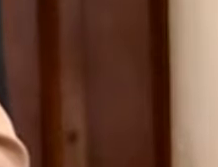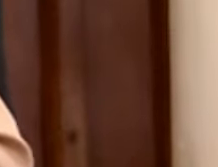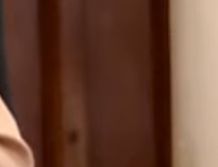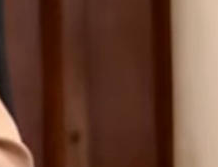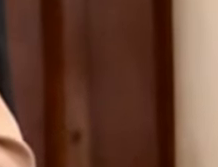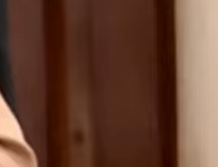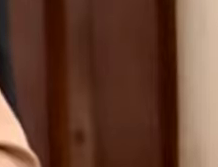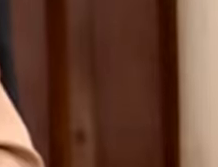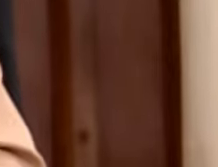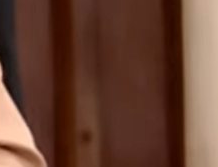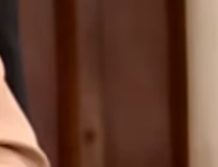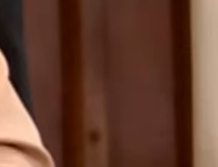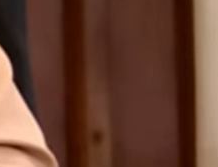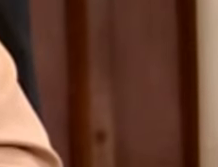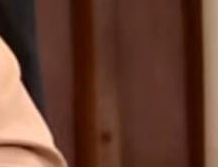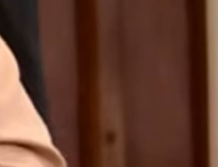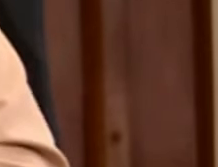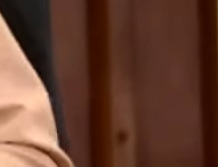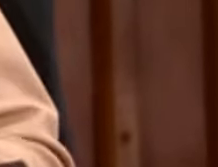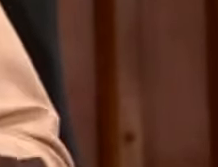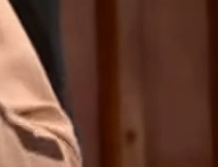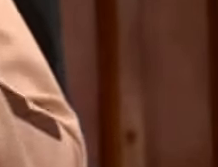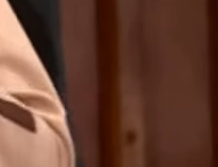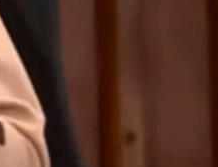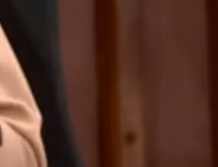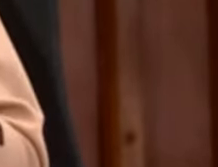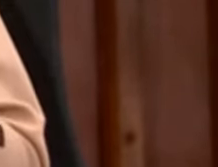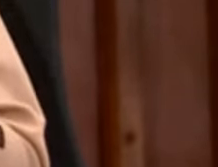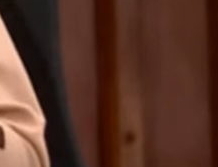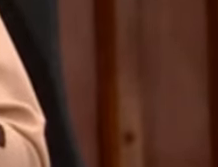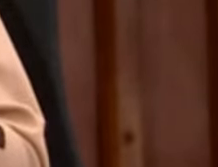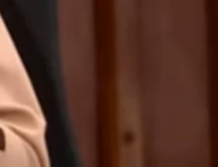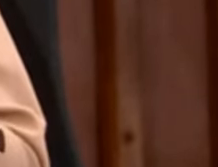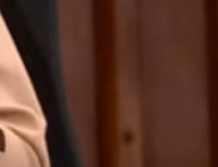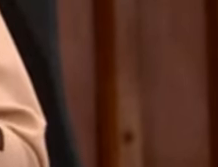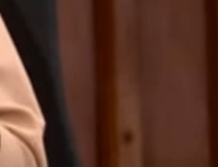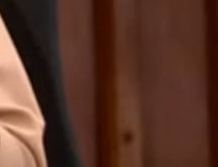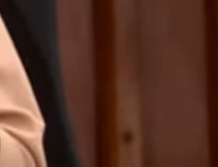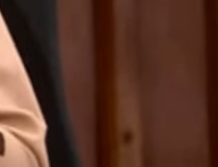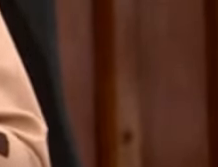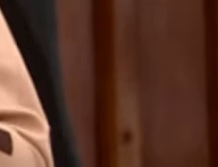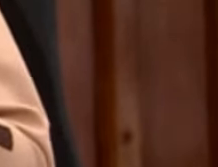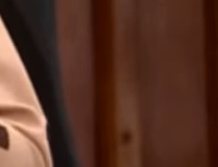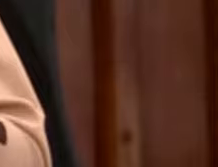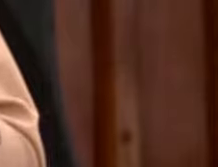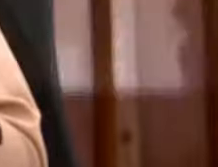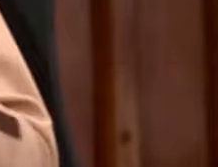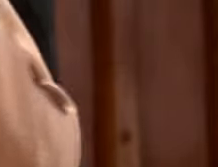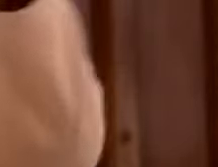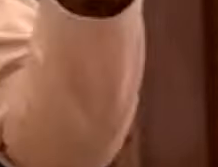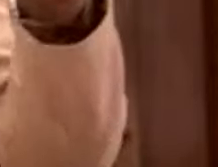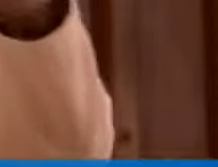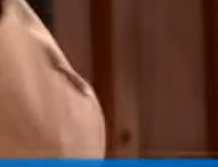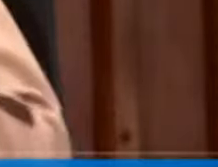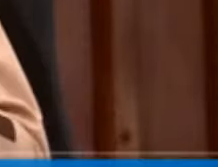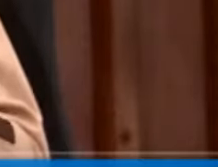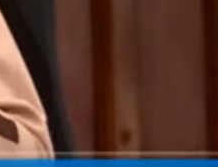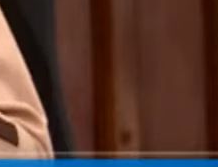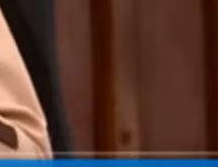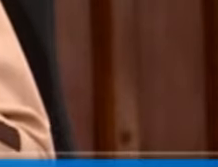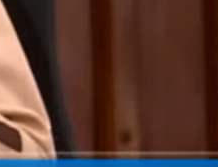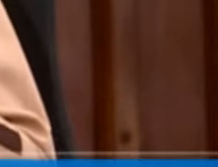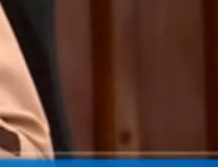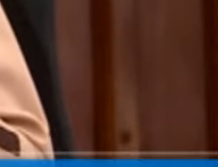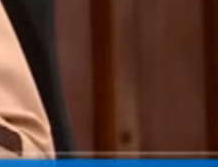live at the Ministry of Energy in South Sea, continuing this conversation of the Africa Climate Summit. The main conversations